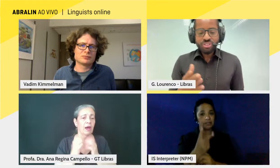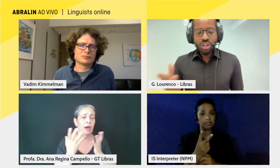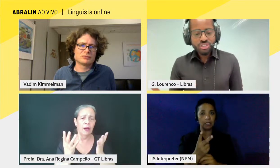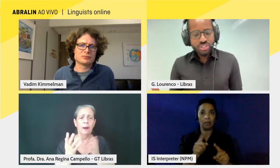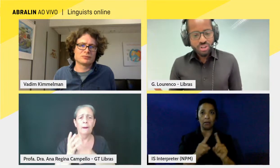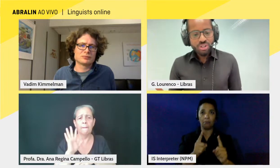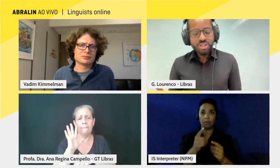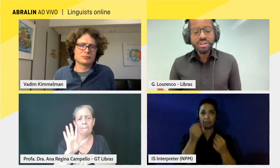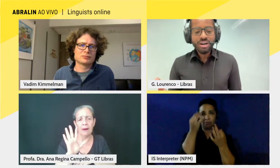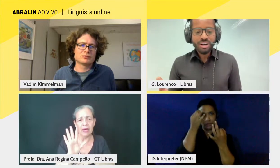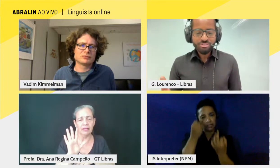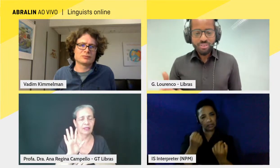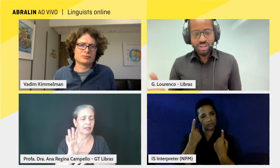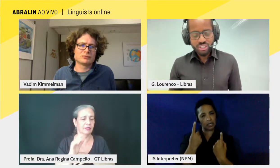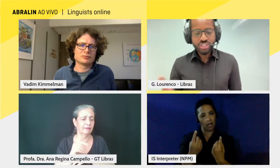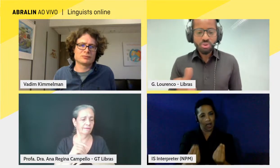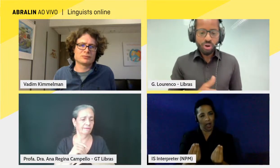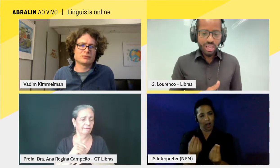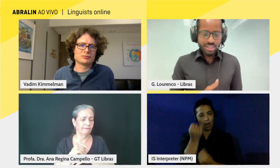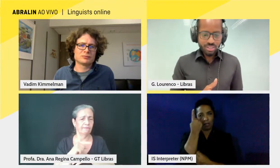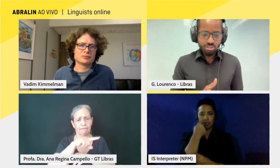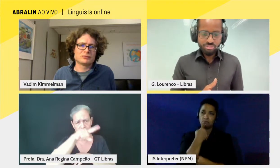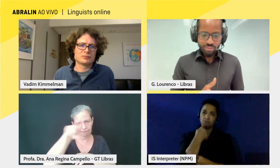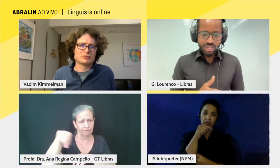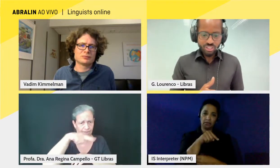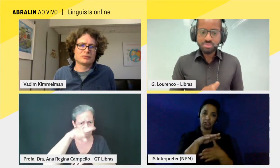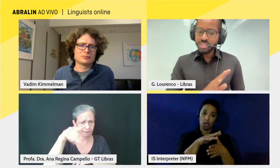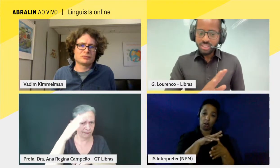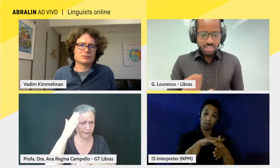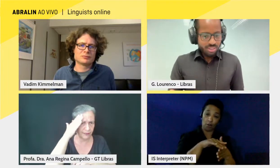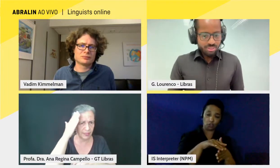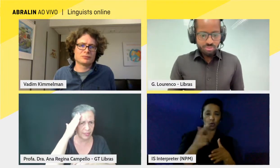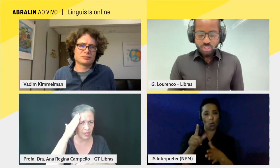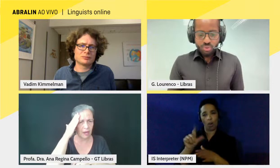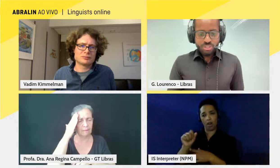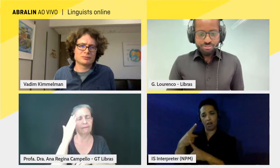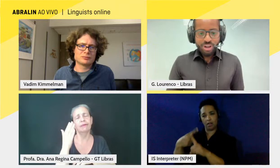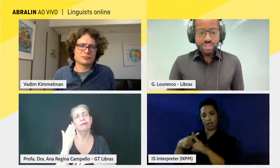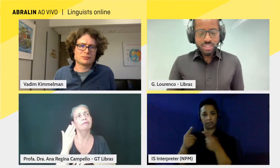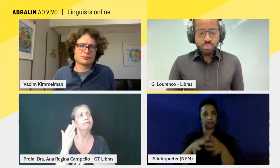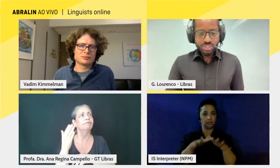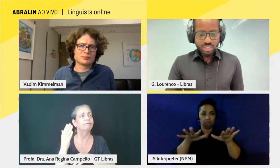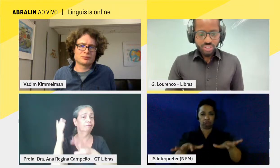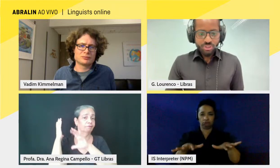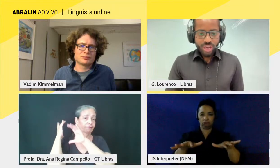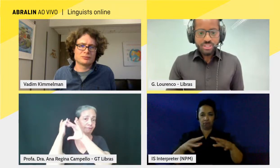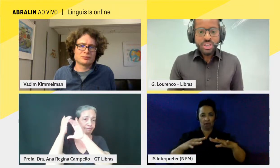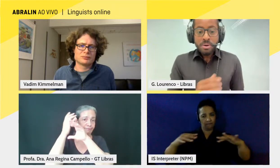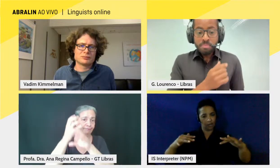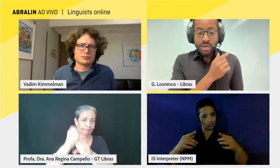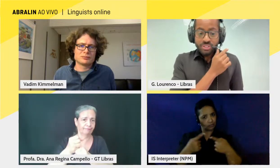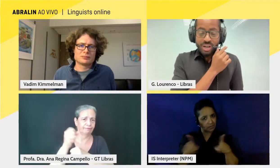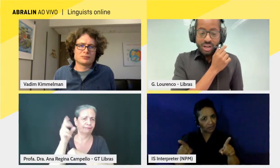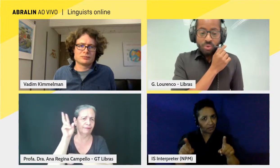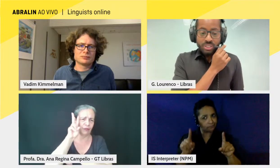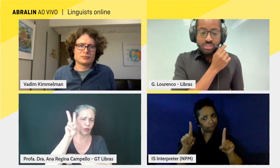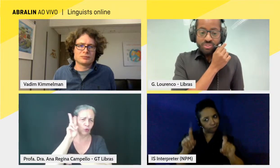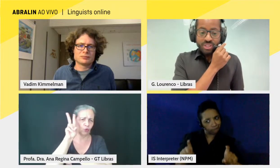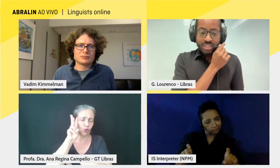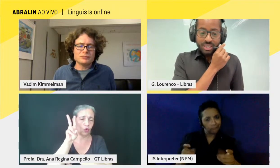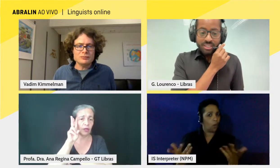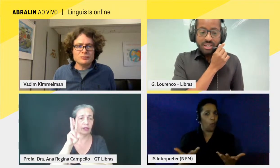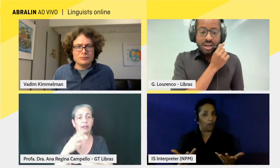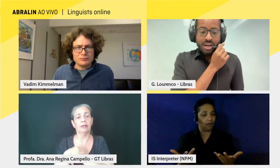is a phonological variation or a lexical variation? This was a very nice presentation on that. But I